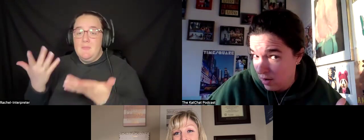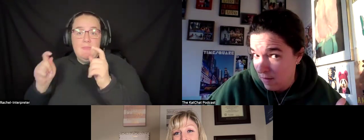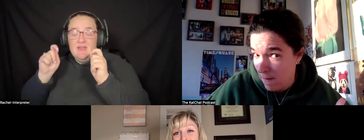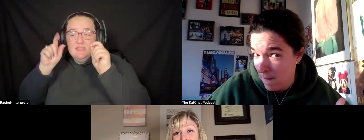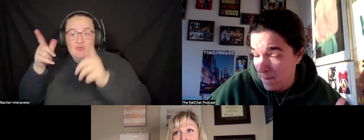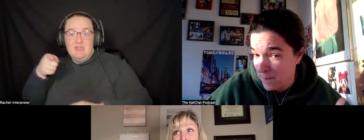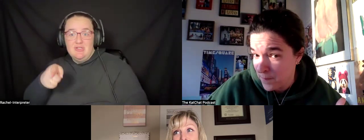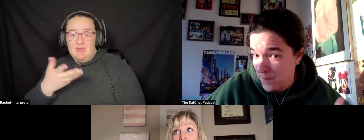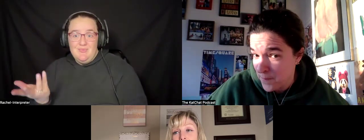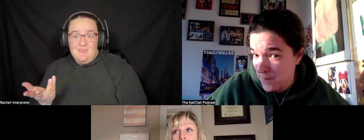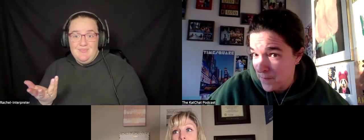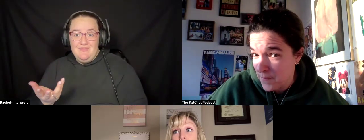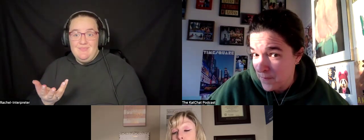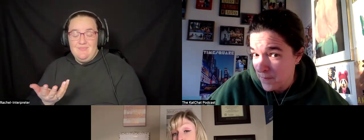June.